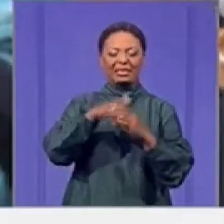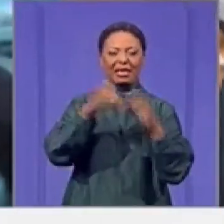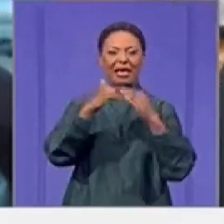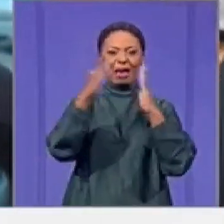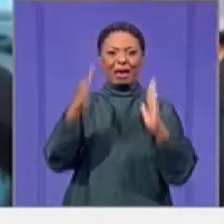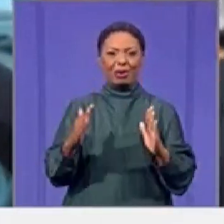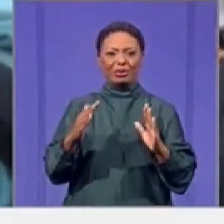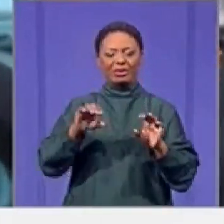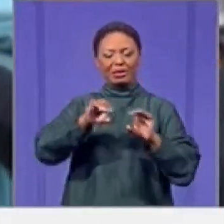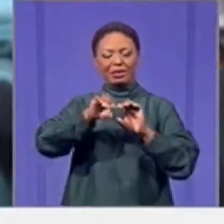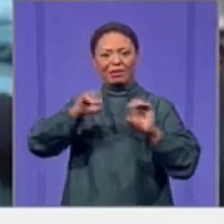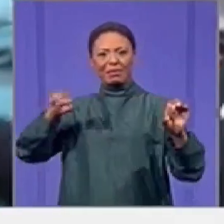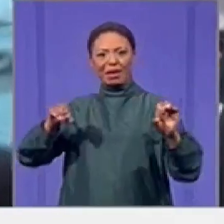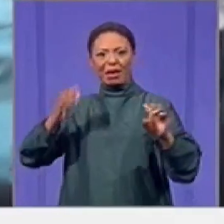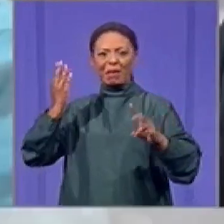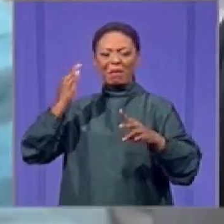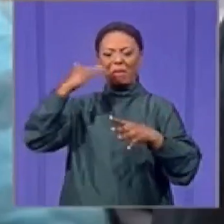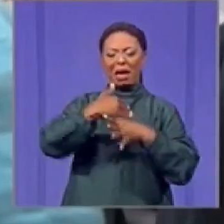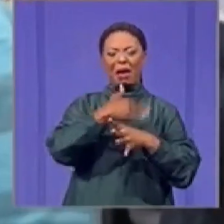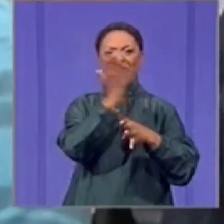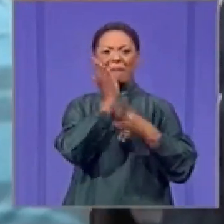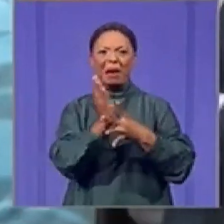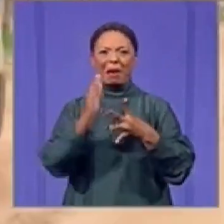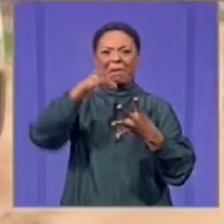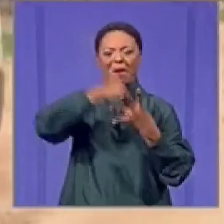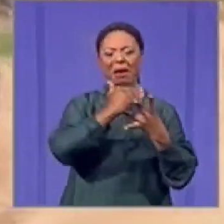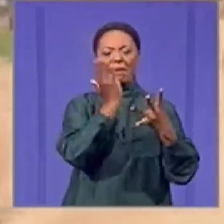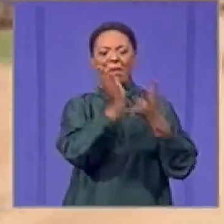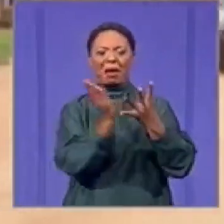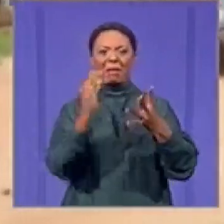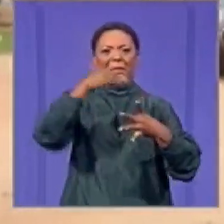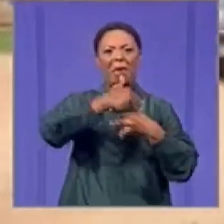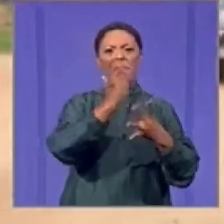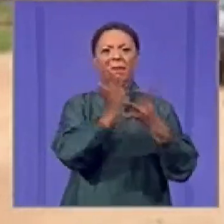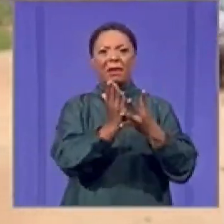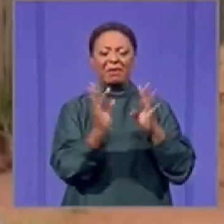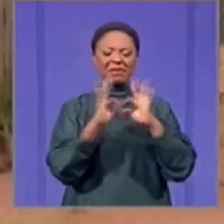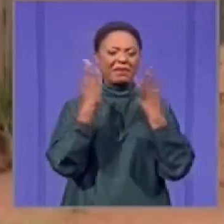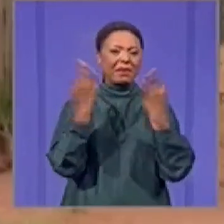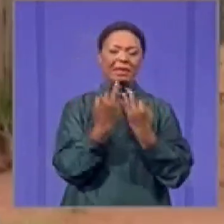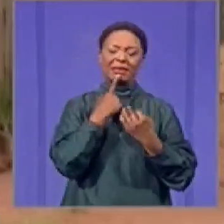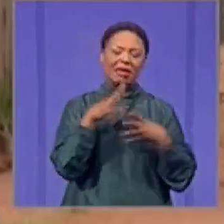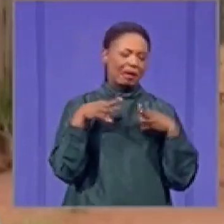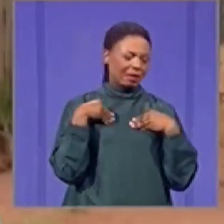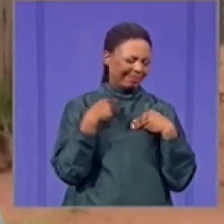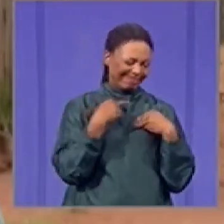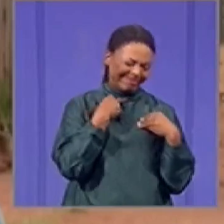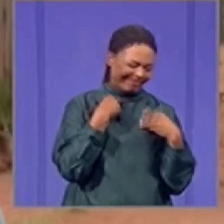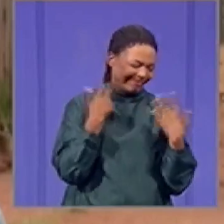ka selepe. Ba losika ba retelelwa ke go amogela dipolao tseno.